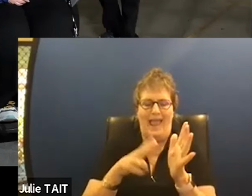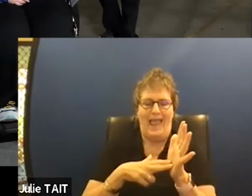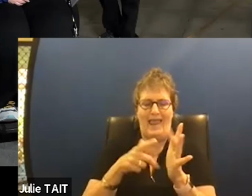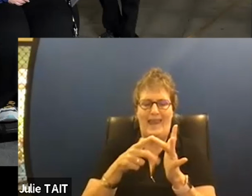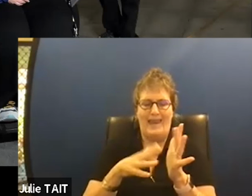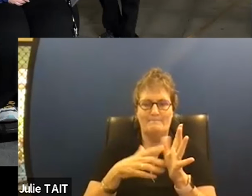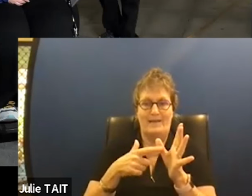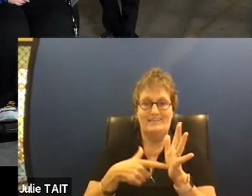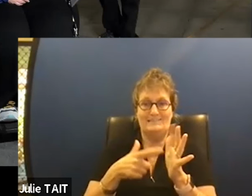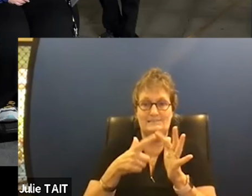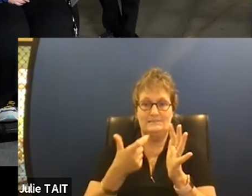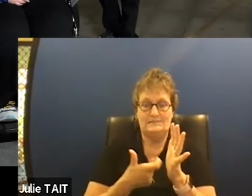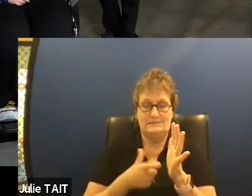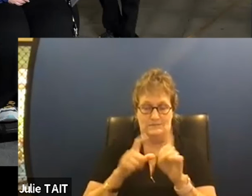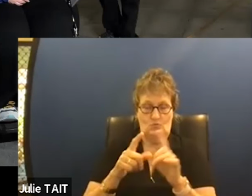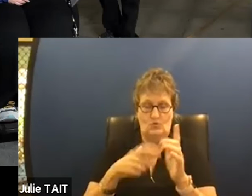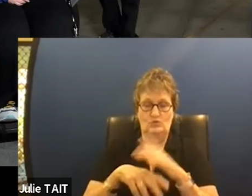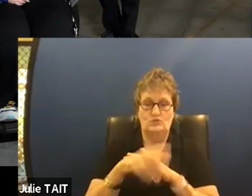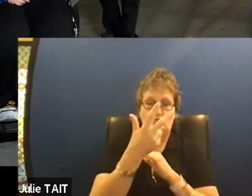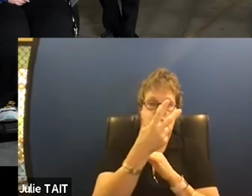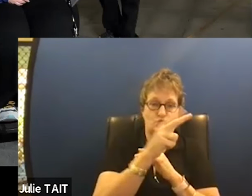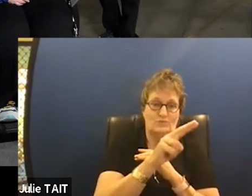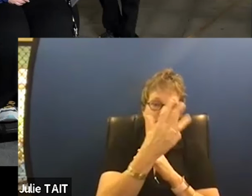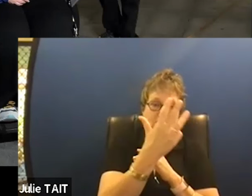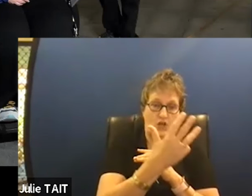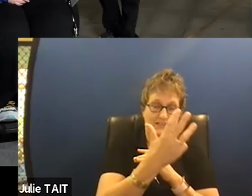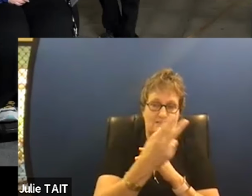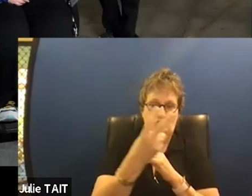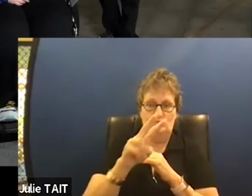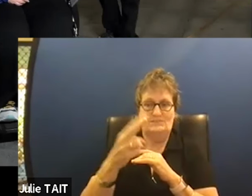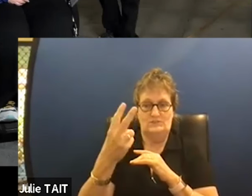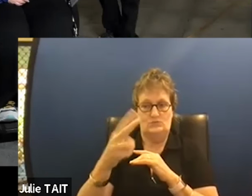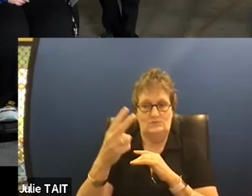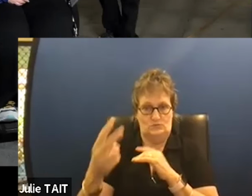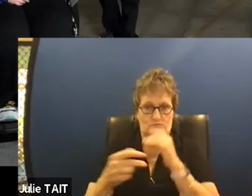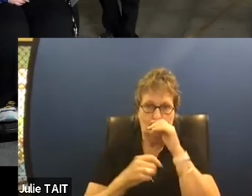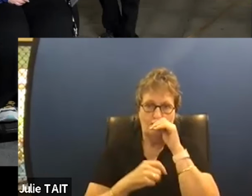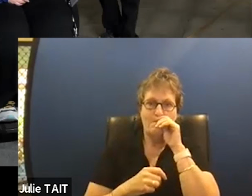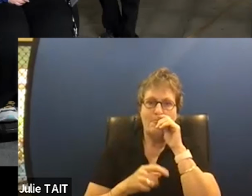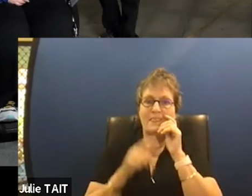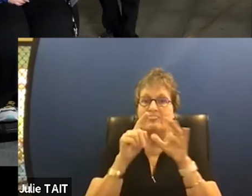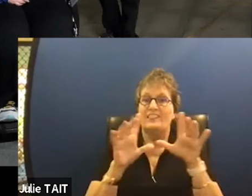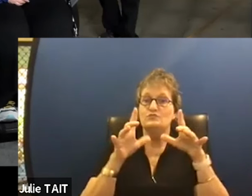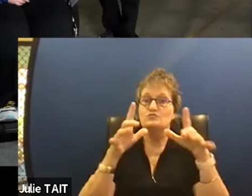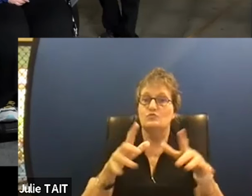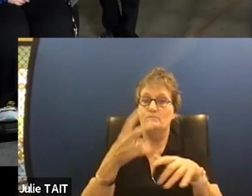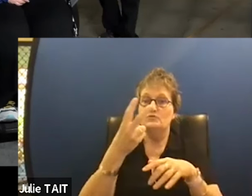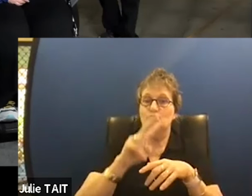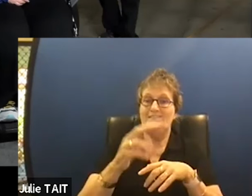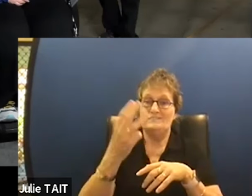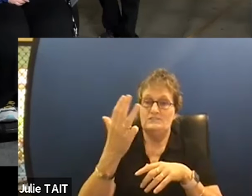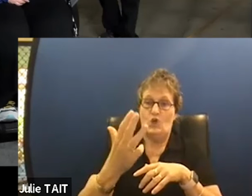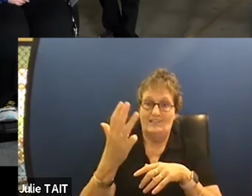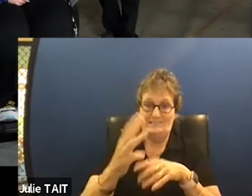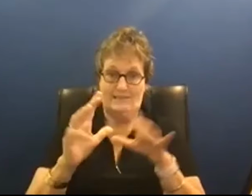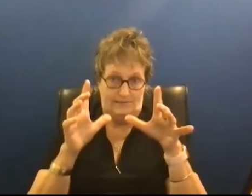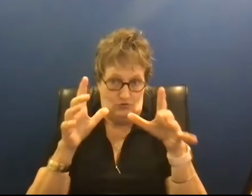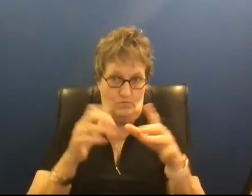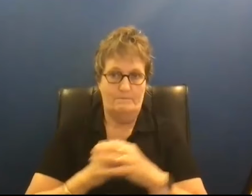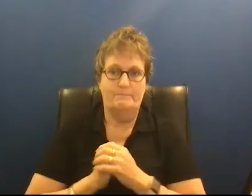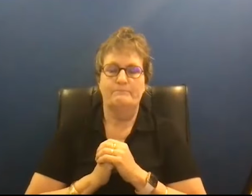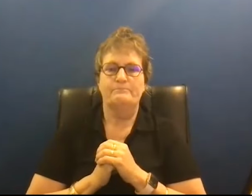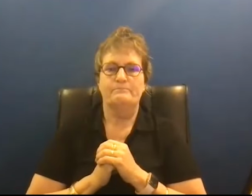2019 and 2022. So here is the artist that I worked with on in 2019 with the work behind us there. So